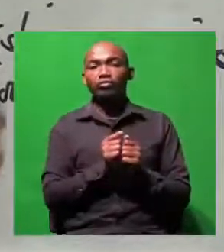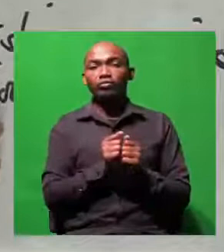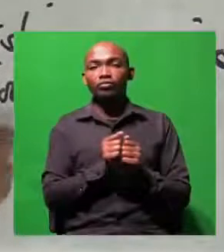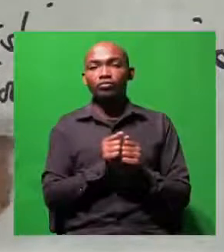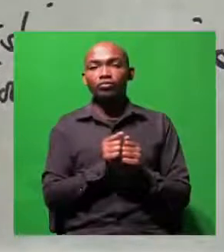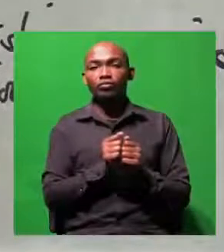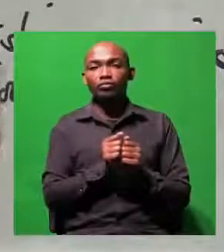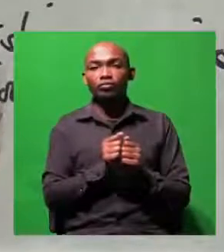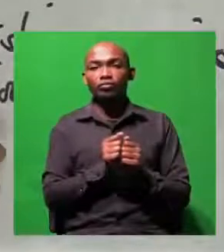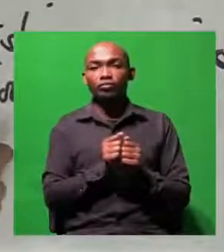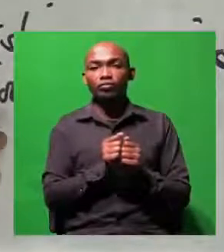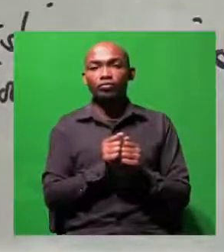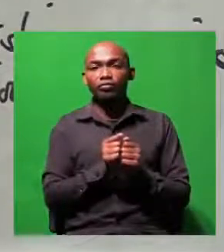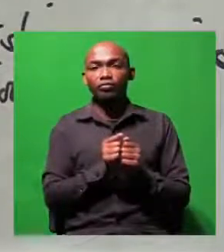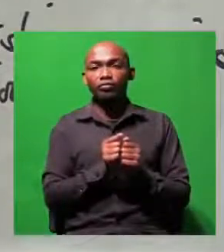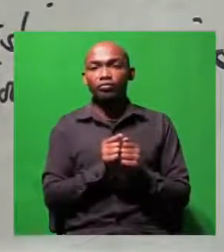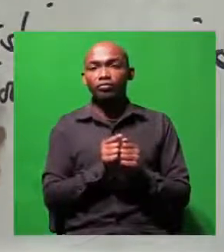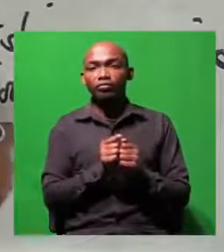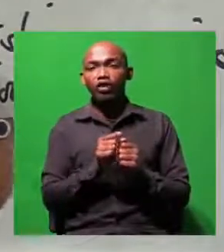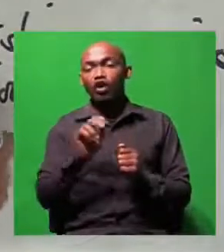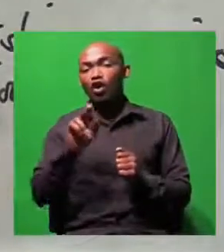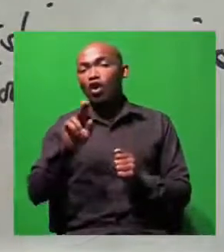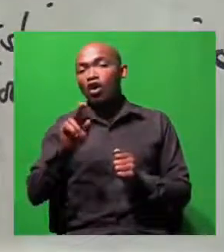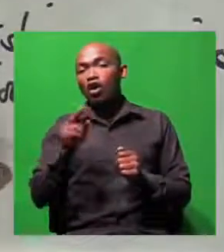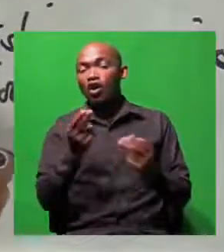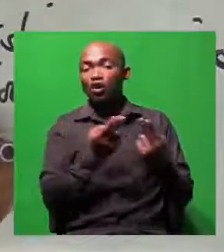or tools,